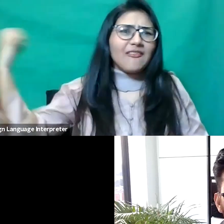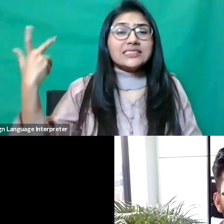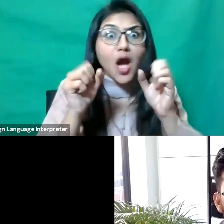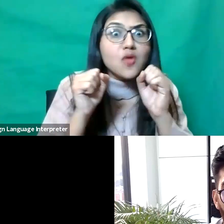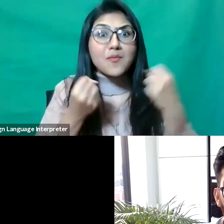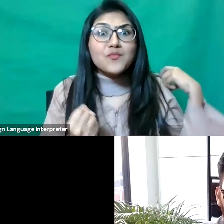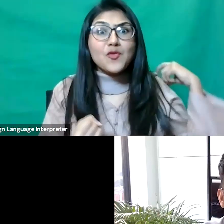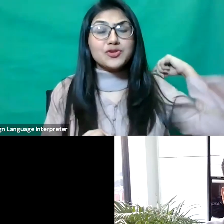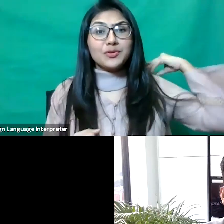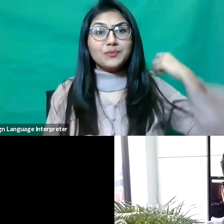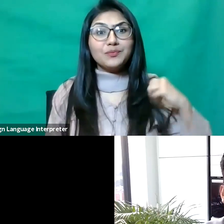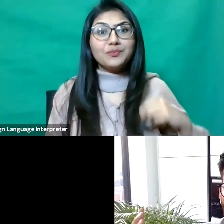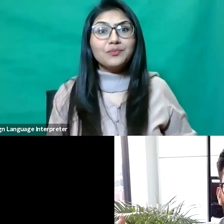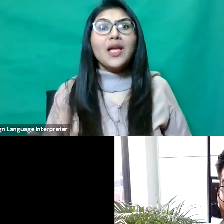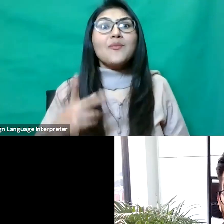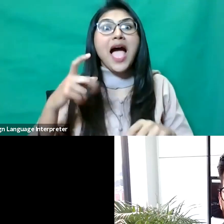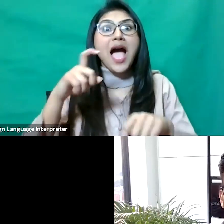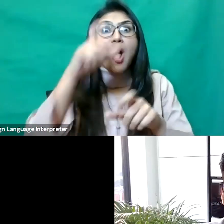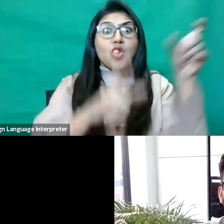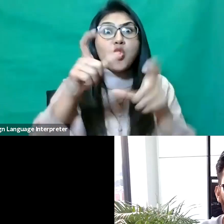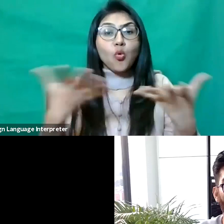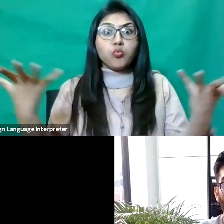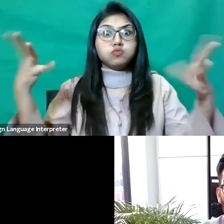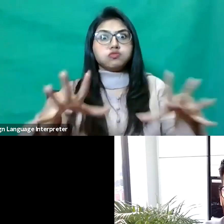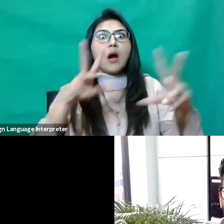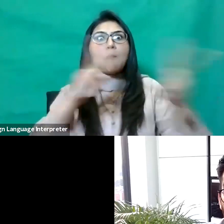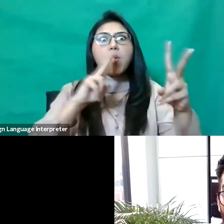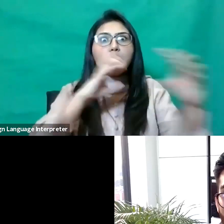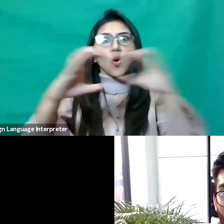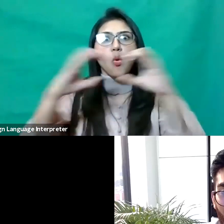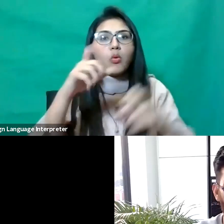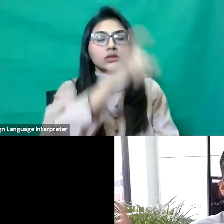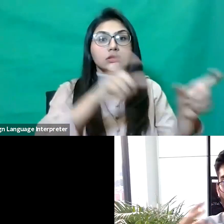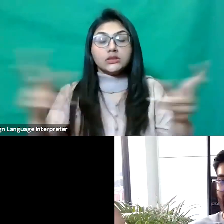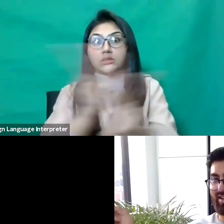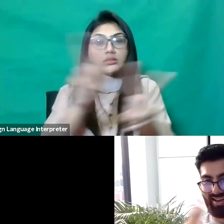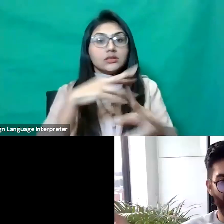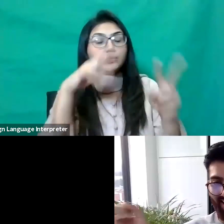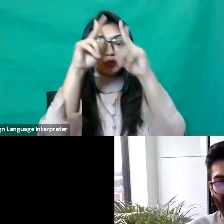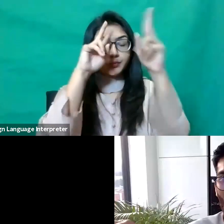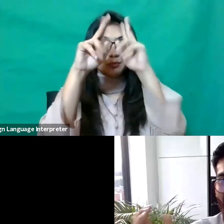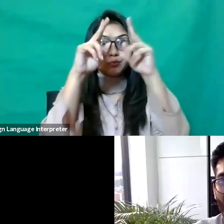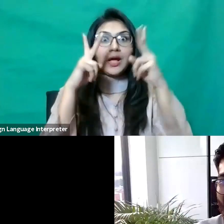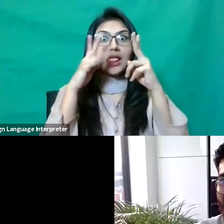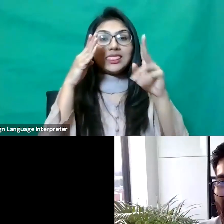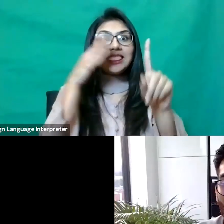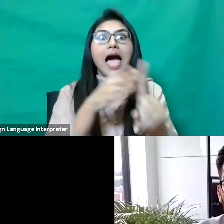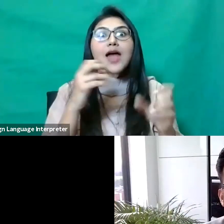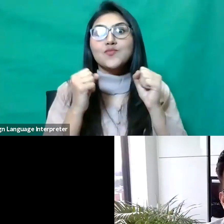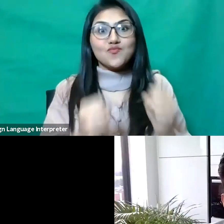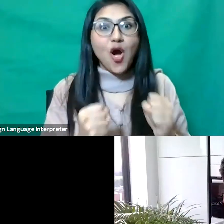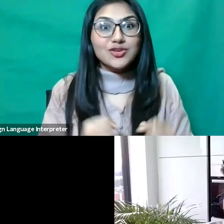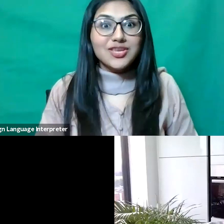same time, but you get really confused. You can't able to understand, and it's just talking at the same